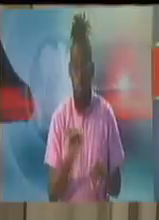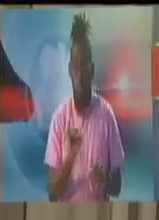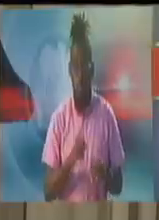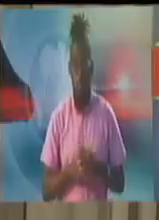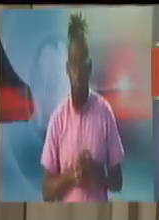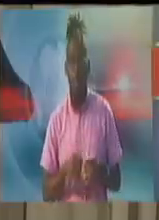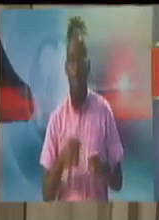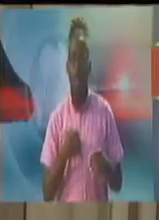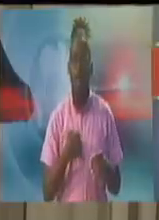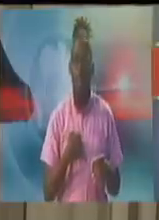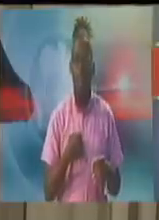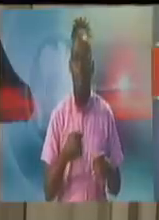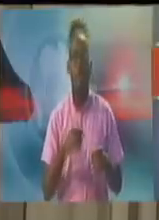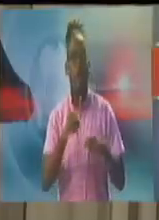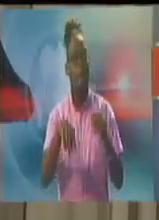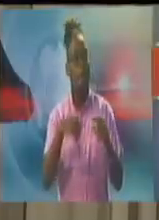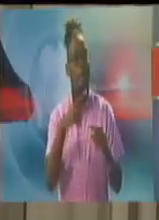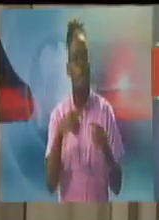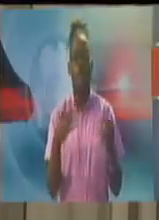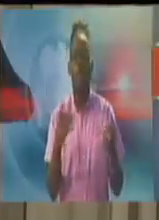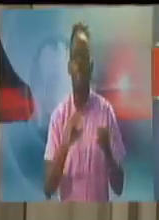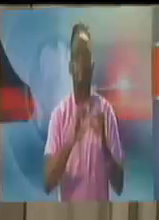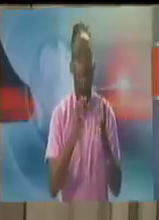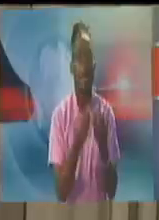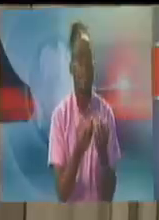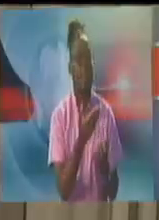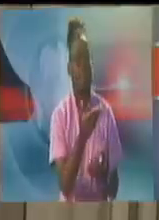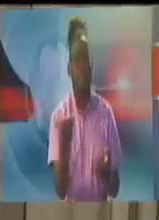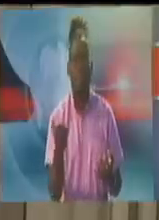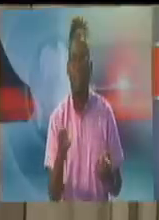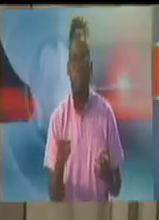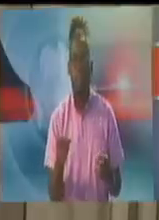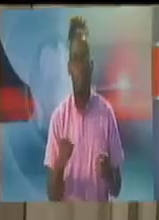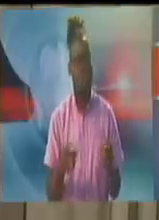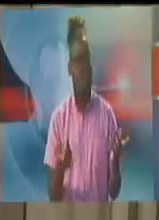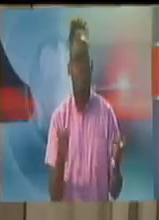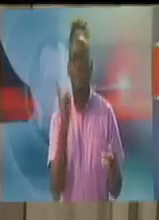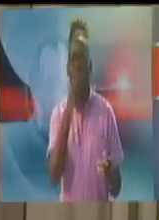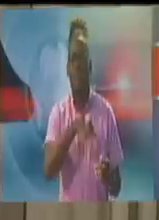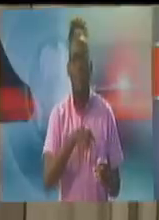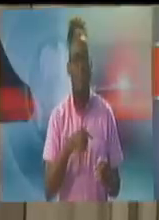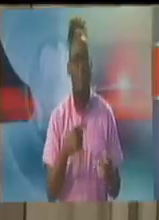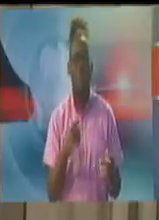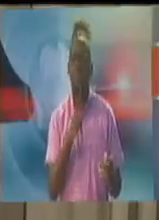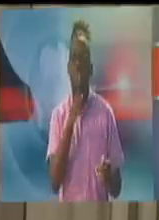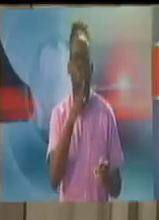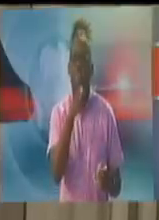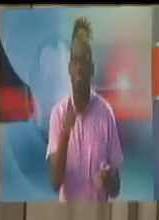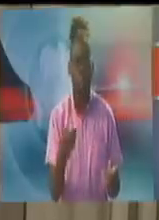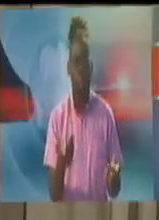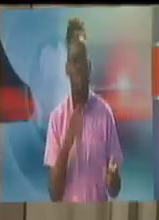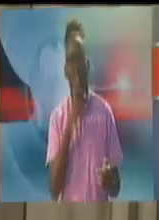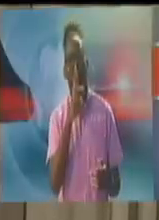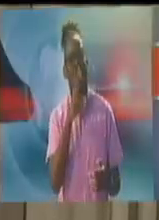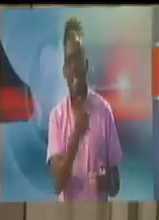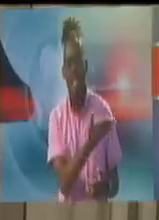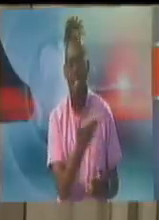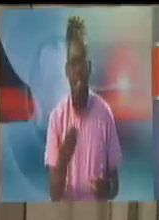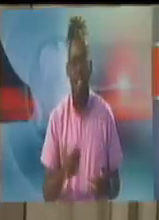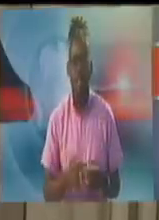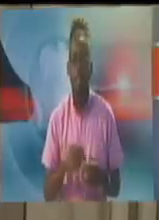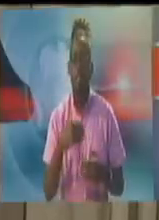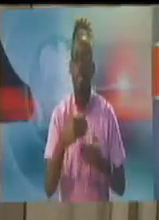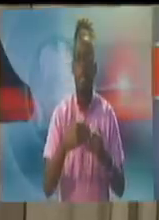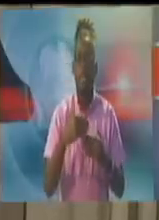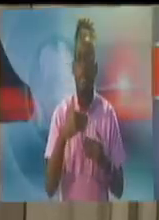about that story. It was false. It was completely fake and false. By the following morning, before 8